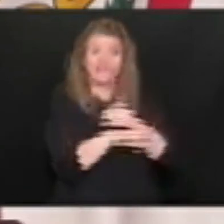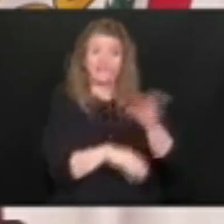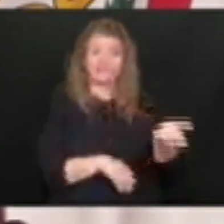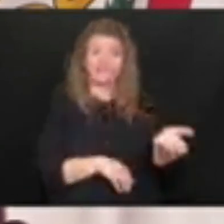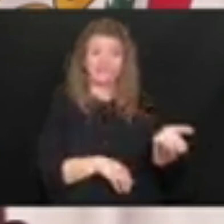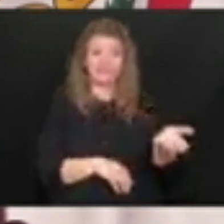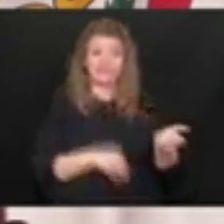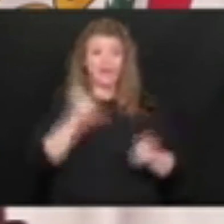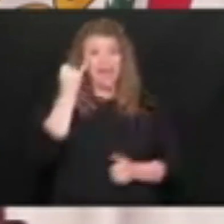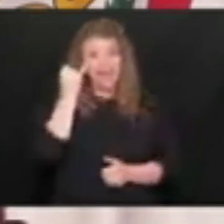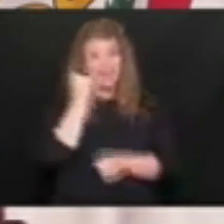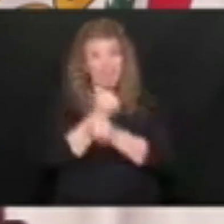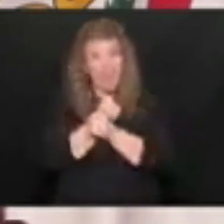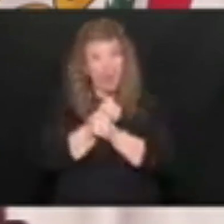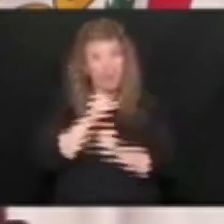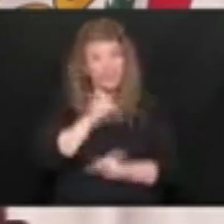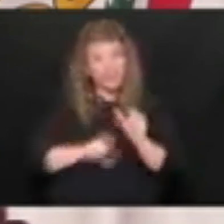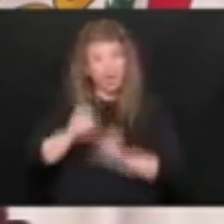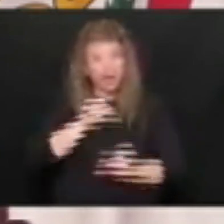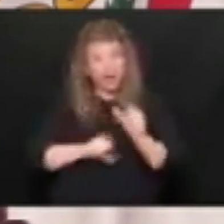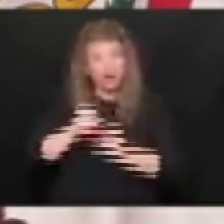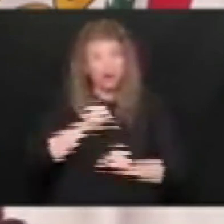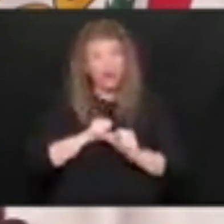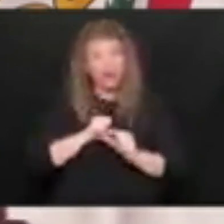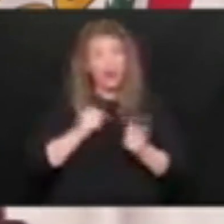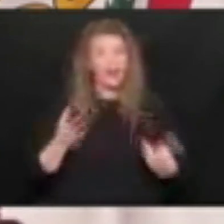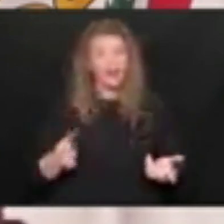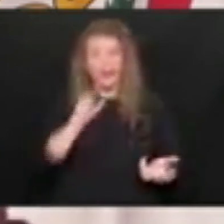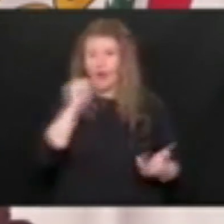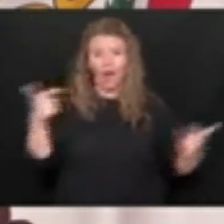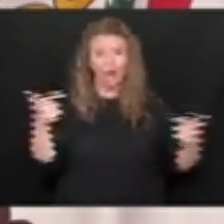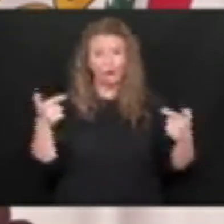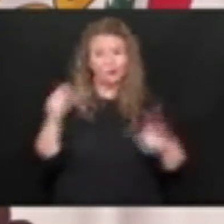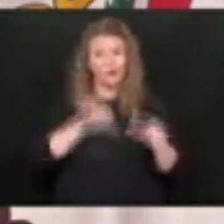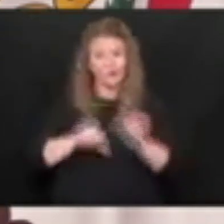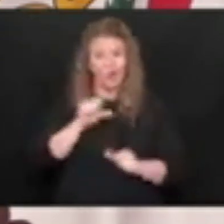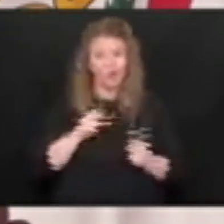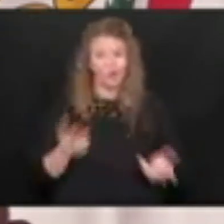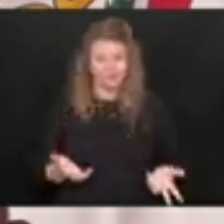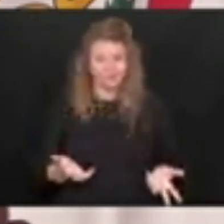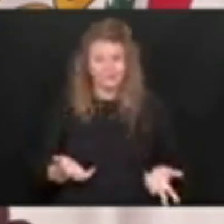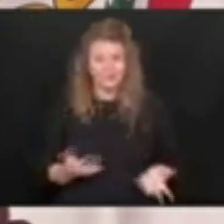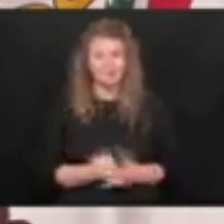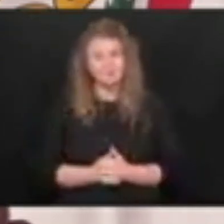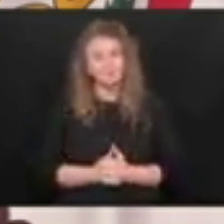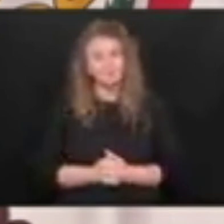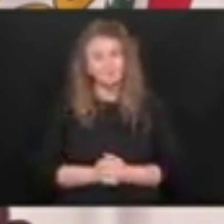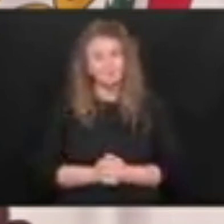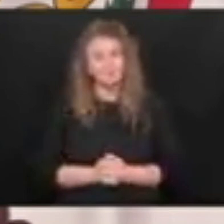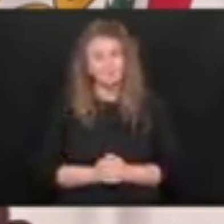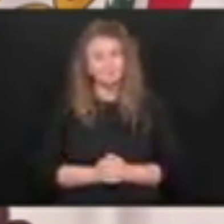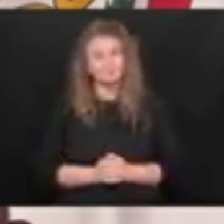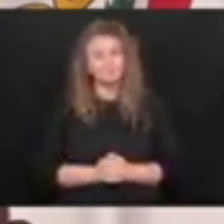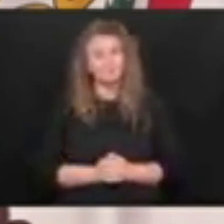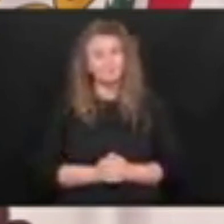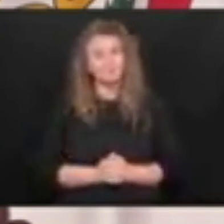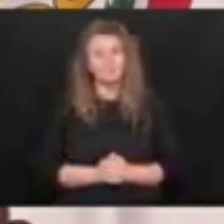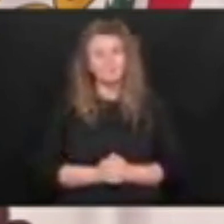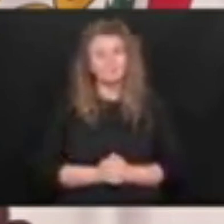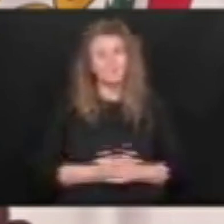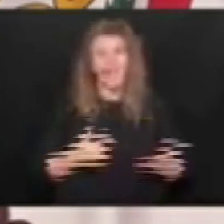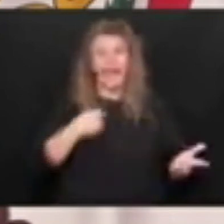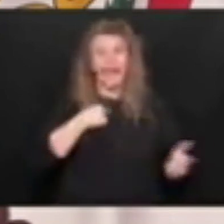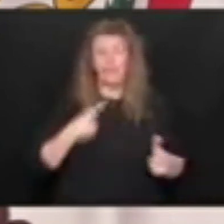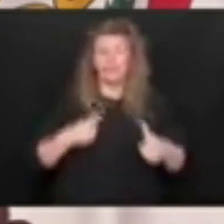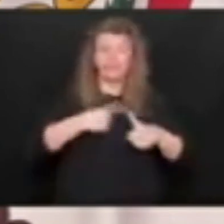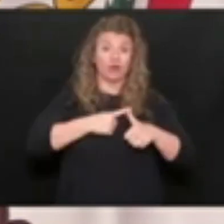one another, we surely to goodness wouldn't be shooting each other. And so, I would be the